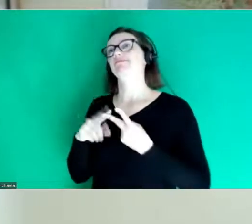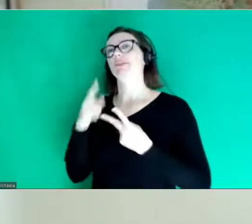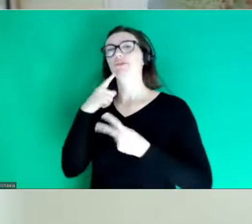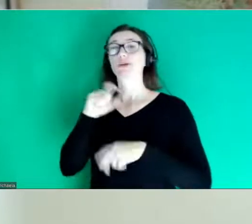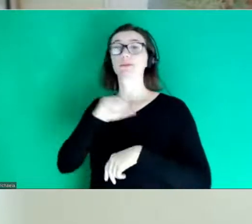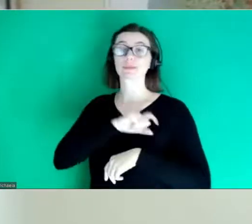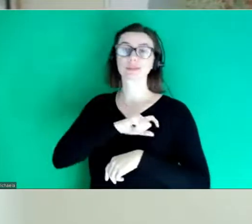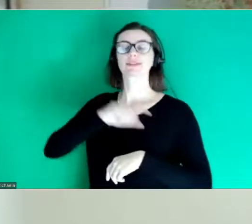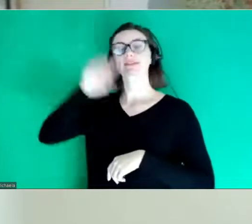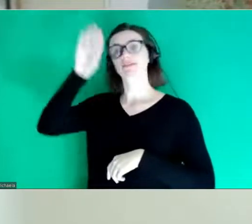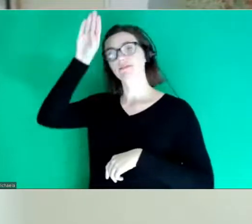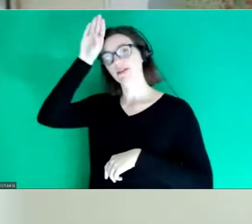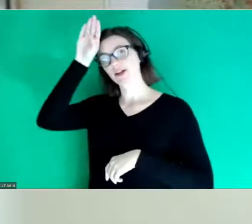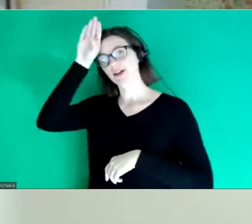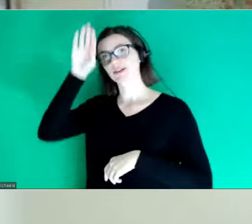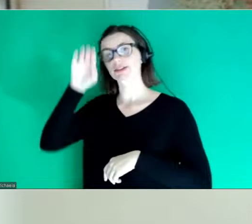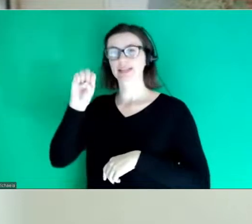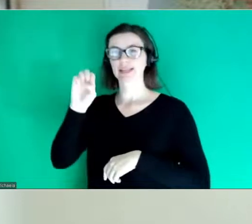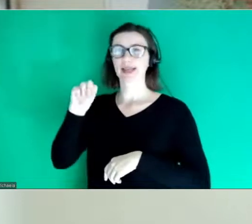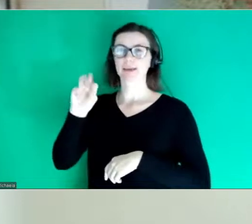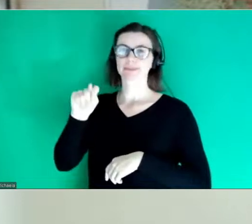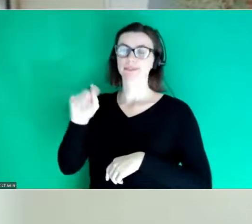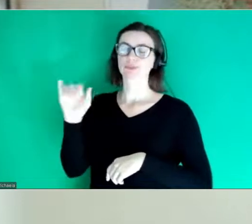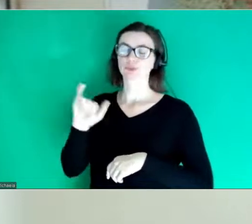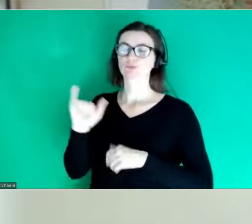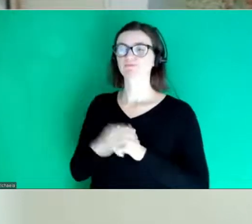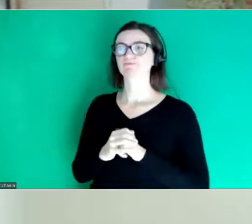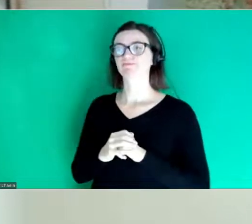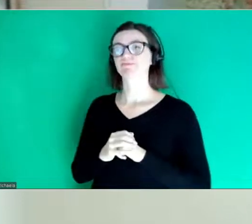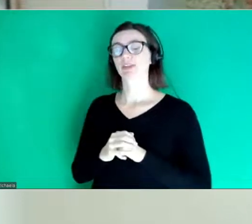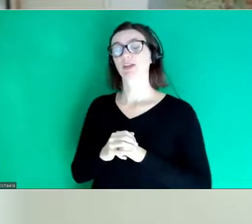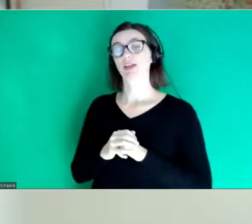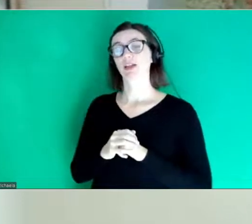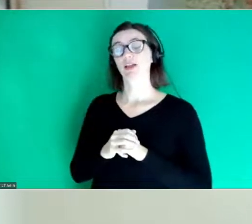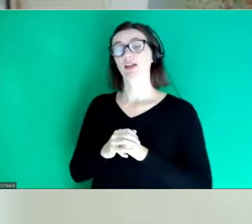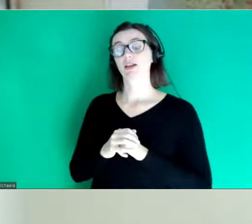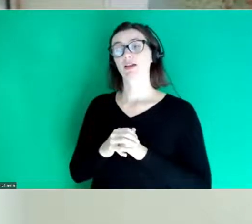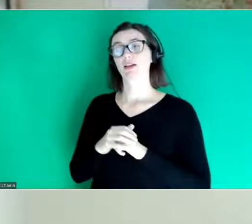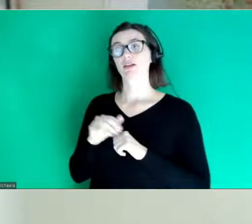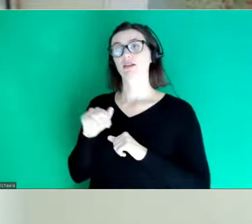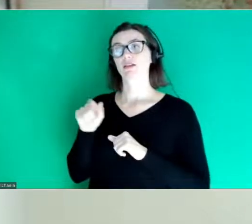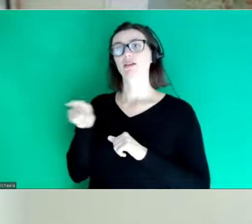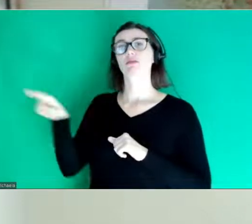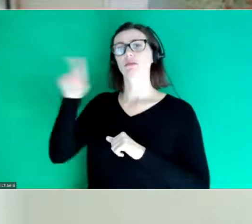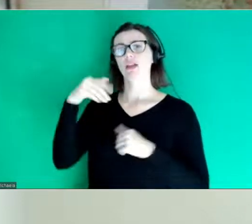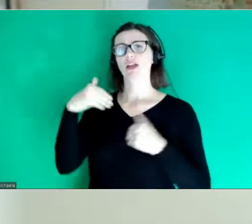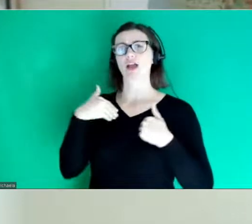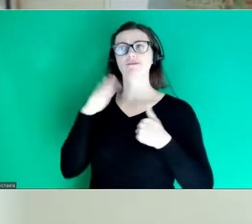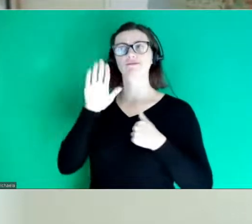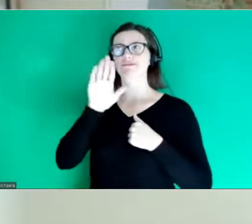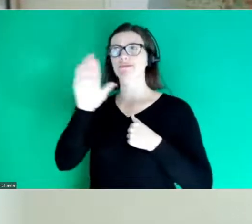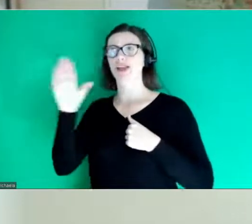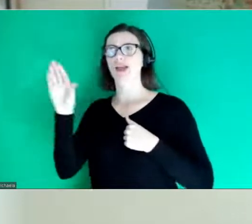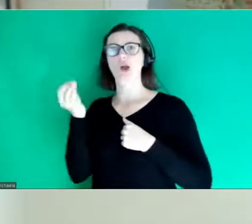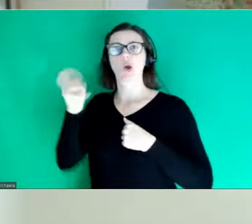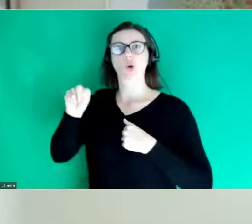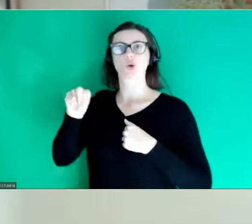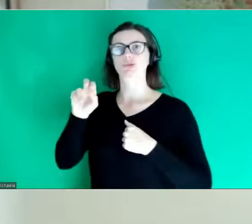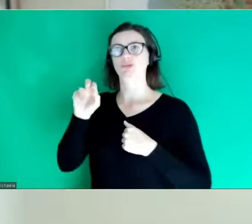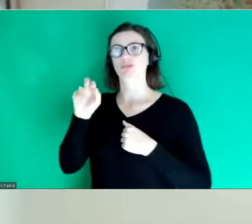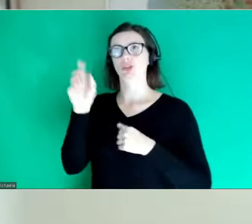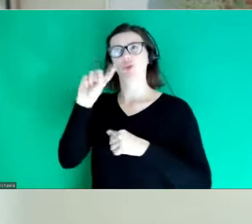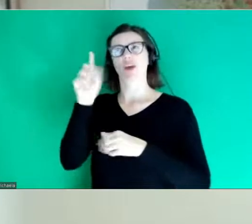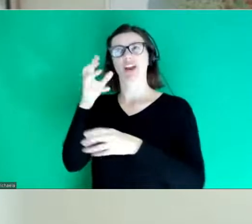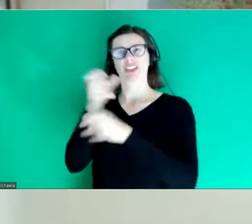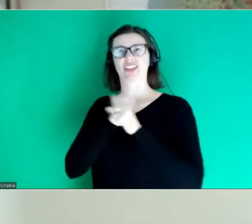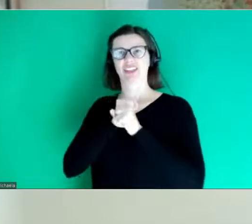fire, and EMTs as well. And they have their own sources of those BinaxNOW tests.